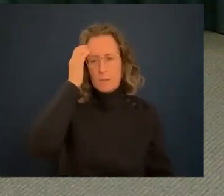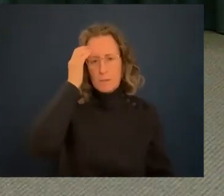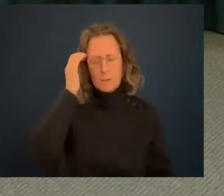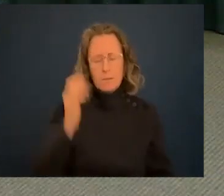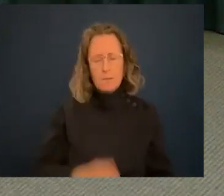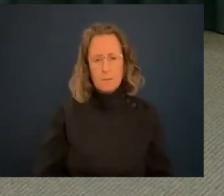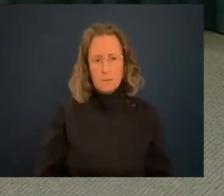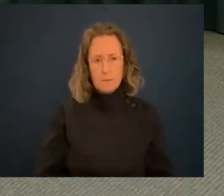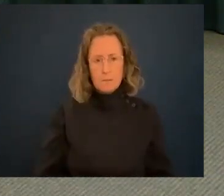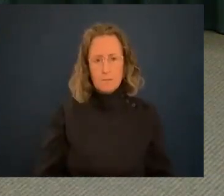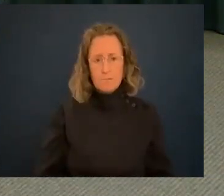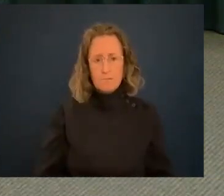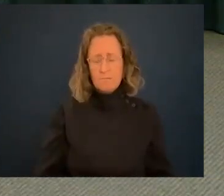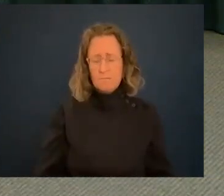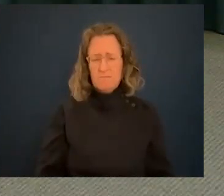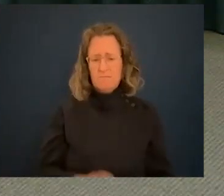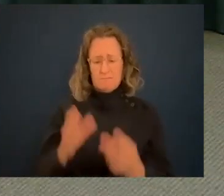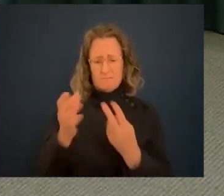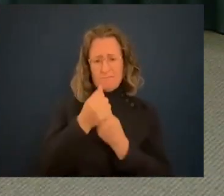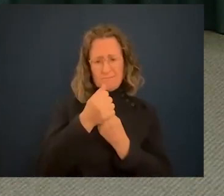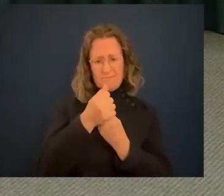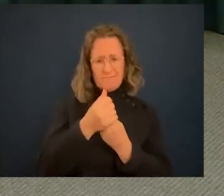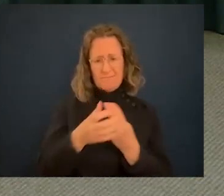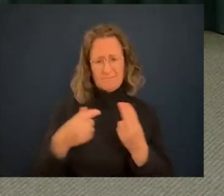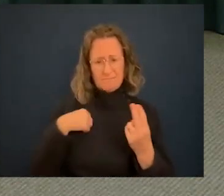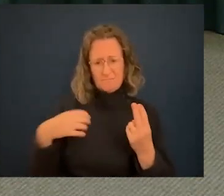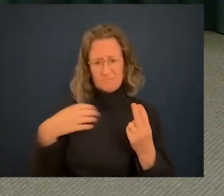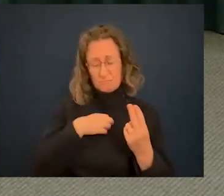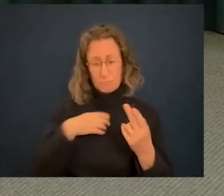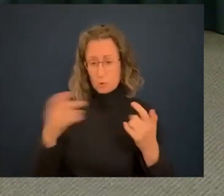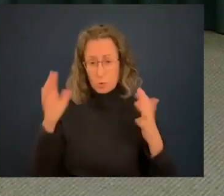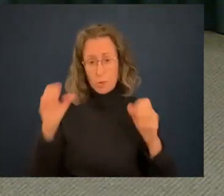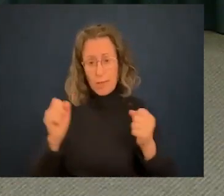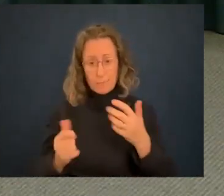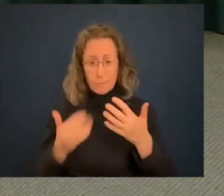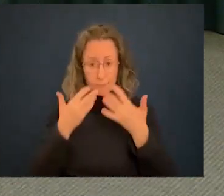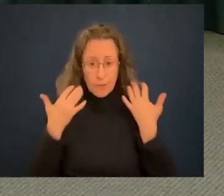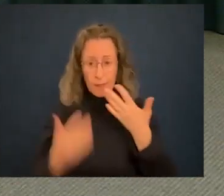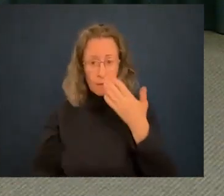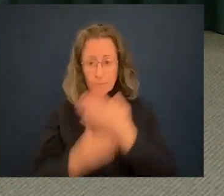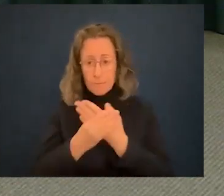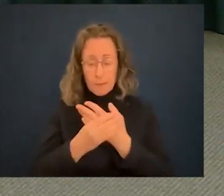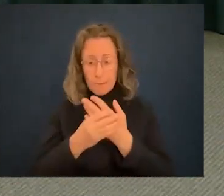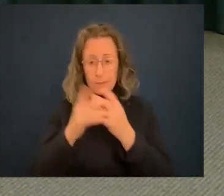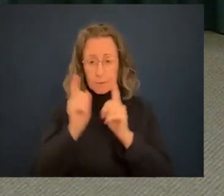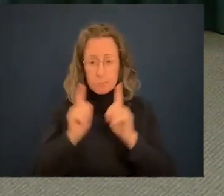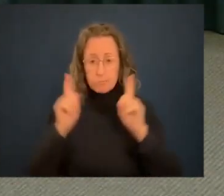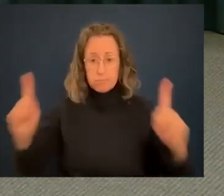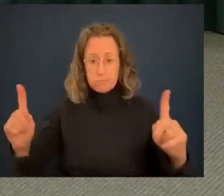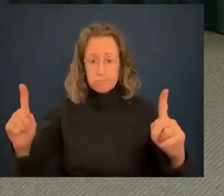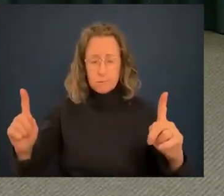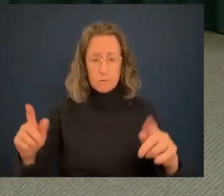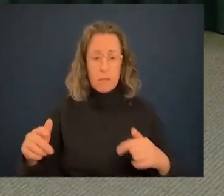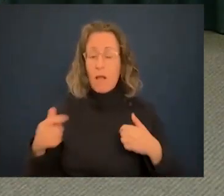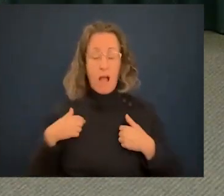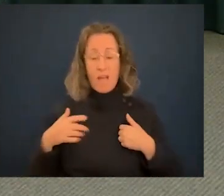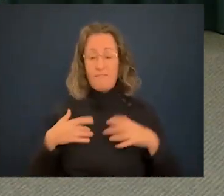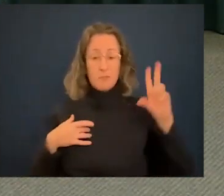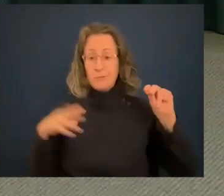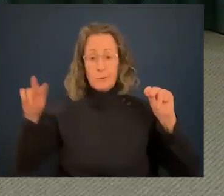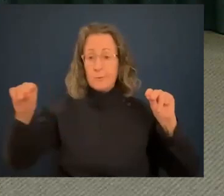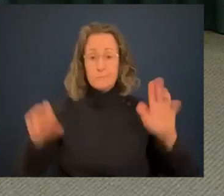to the both of these being together and you could friendly amendment to divide I know but I mean I'm at this point I'm sitting on no on both so